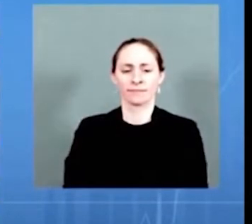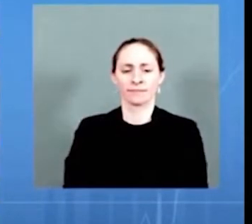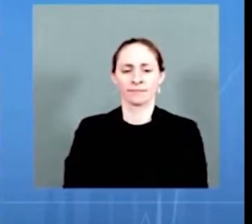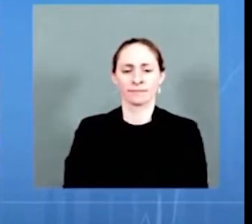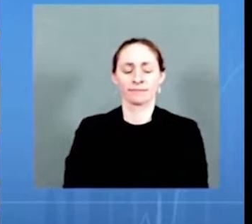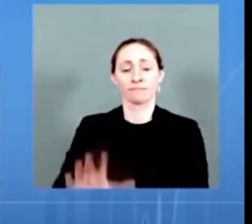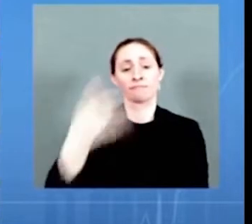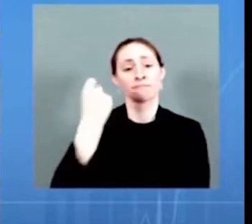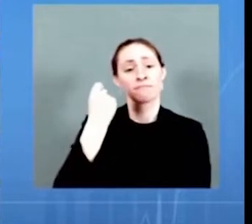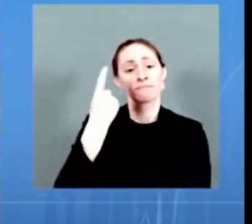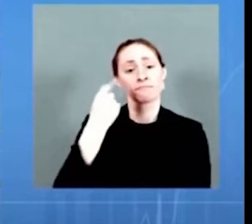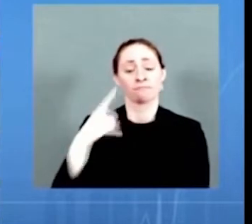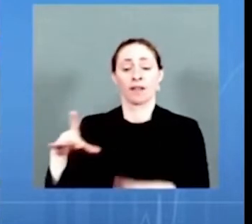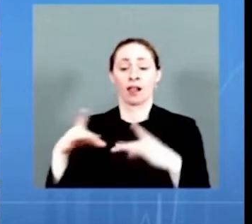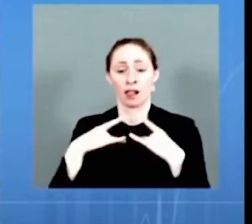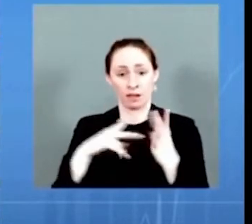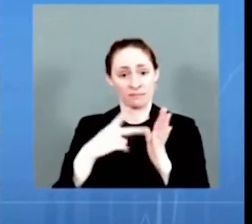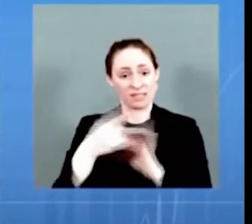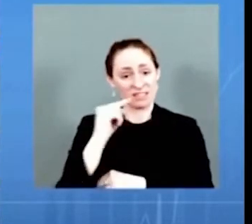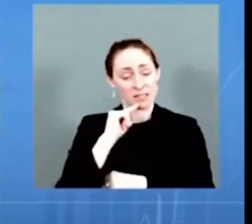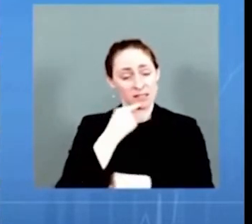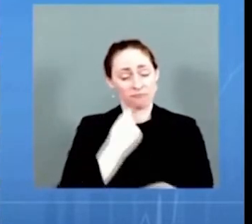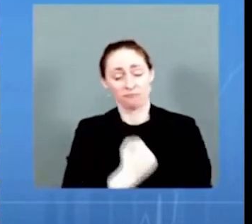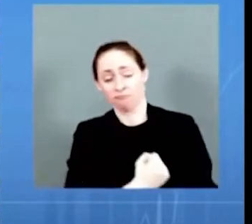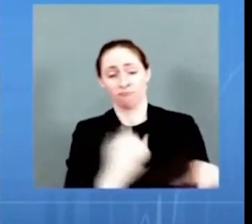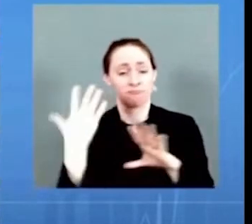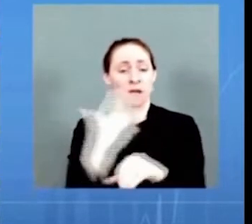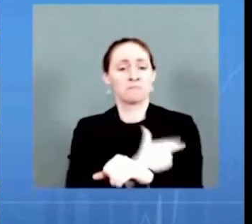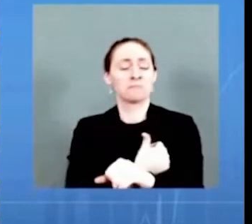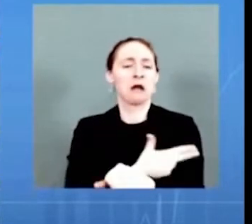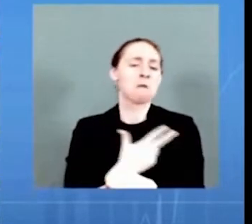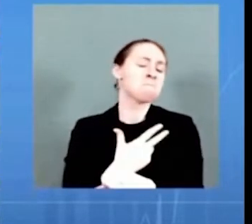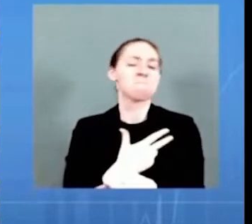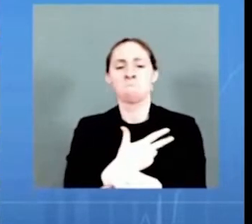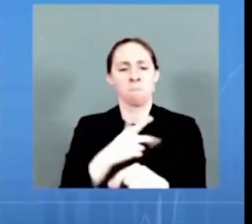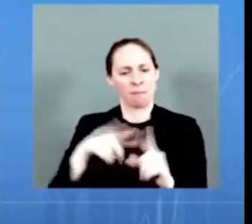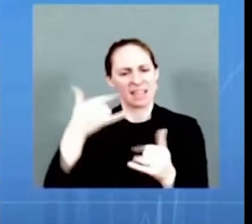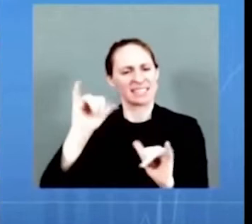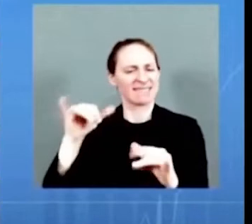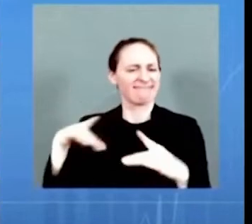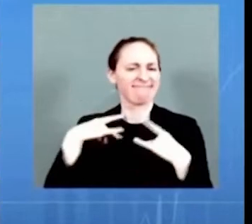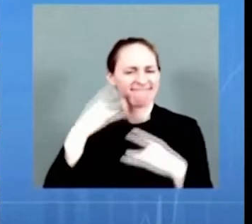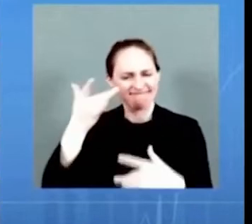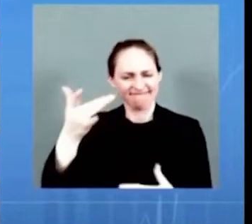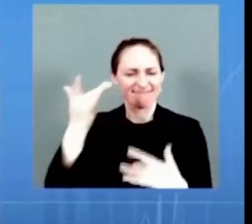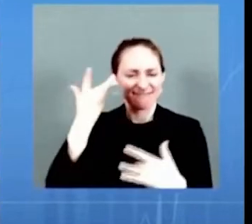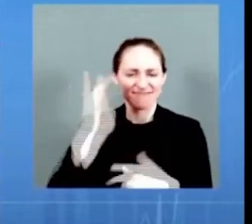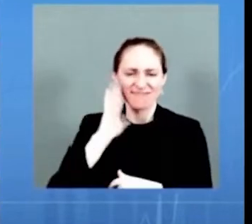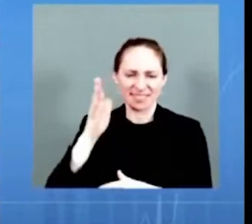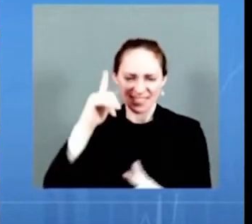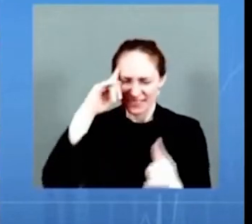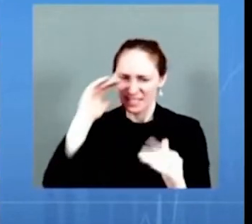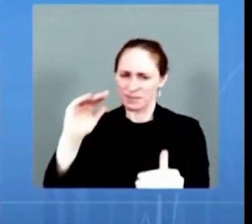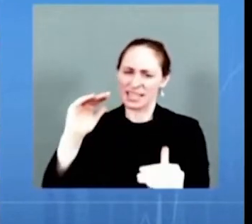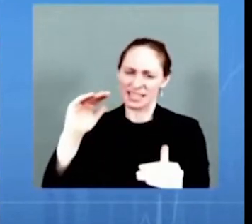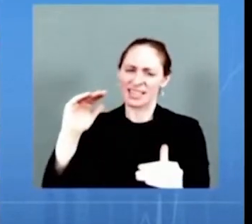in vitro and clinical studies that I mentioned indicate that boosters reconstitute the antibody titers